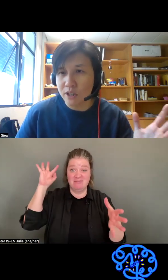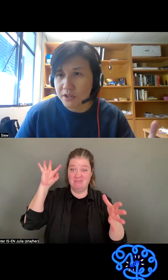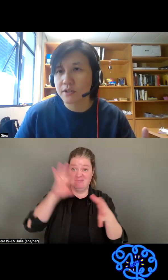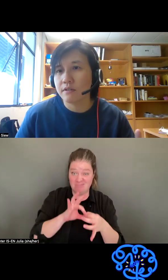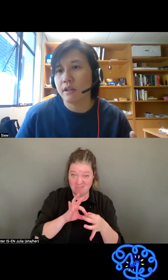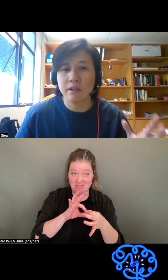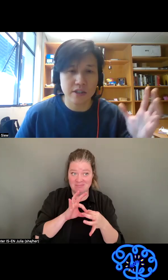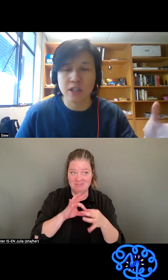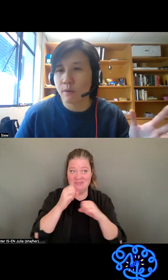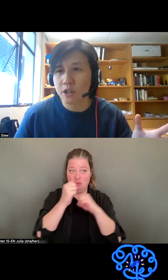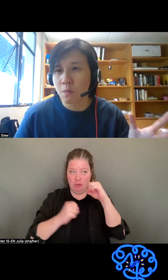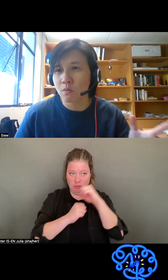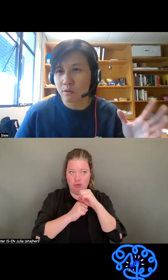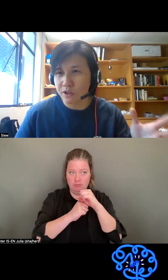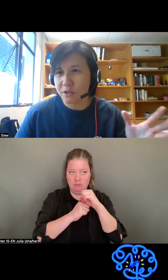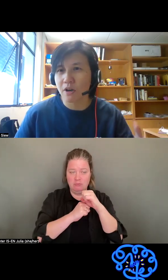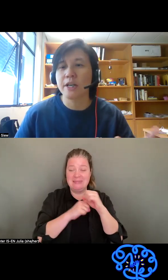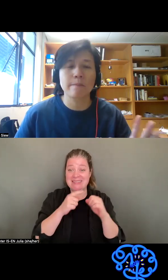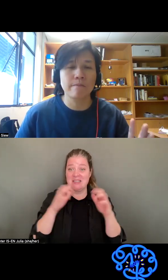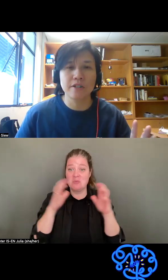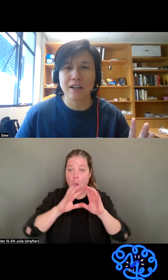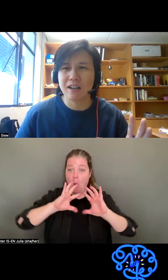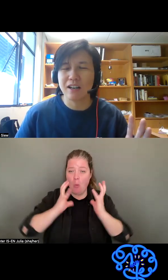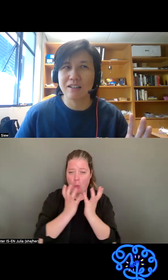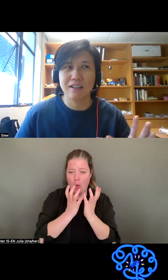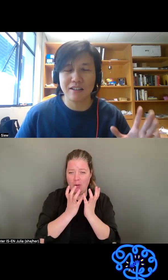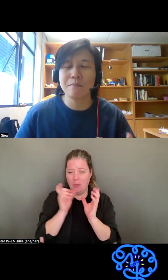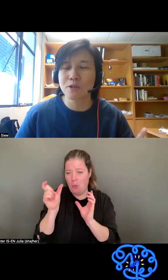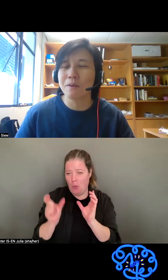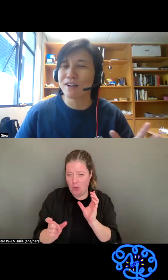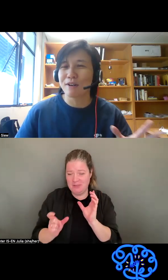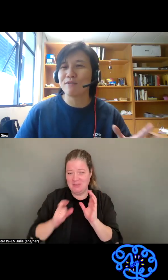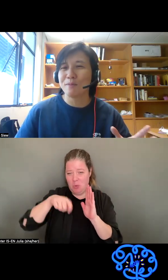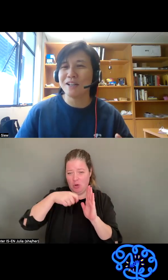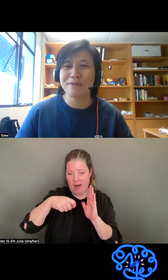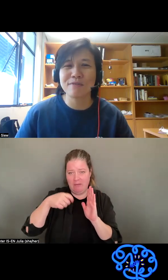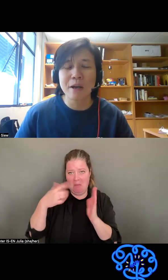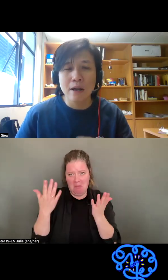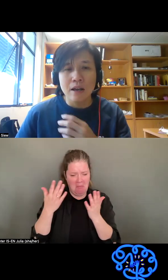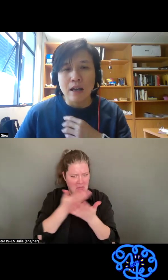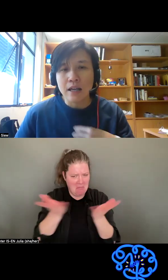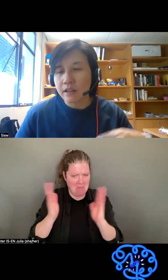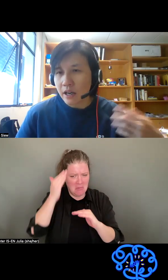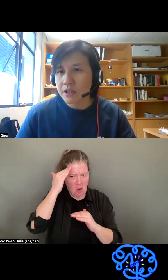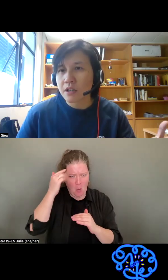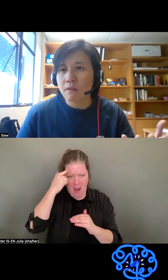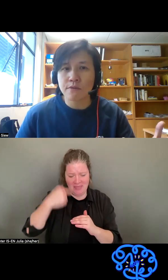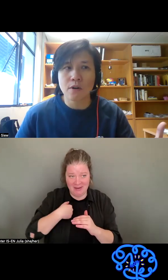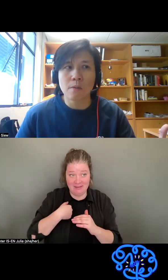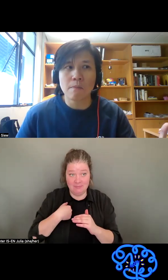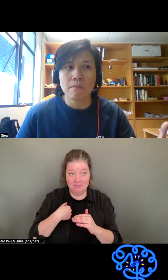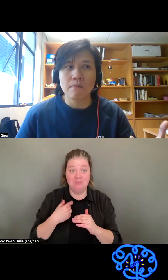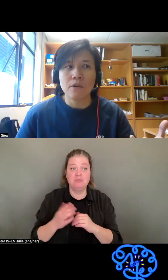contain words, and this is actually from the Small World of Words project, which I think most people are very familiar with. And the edges